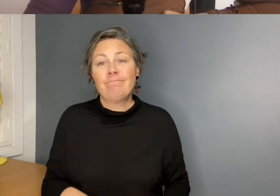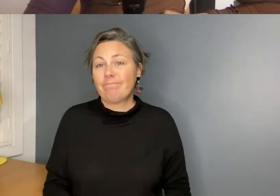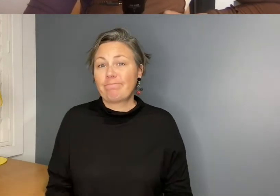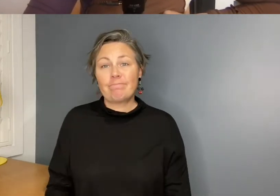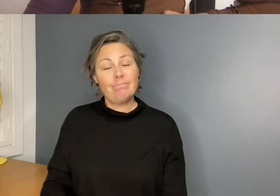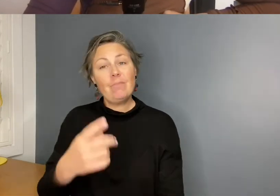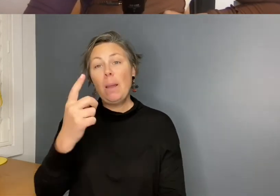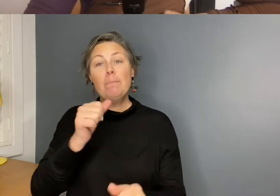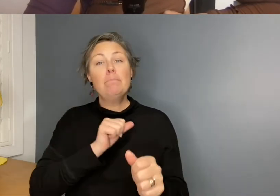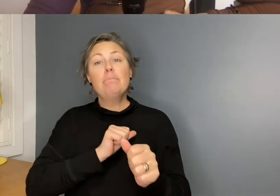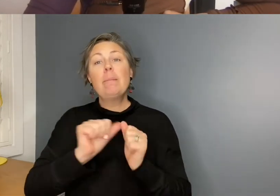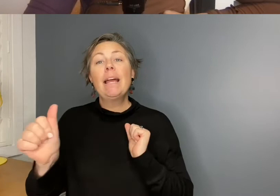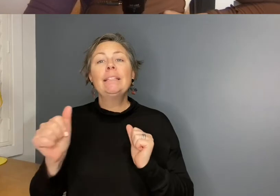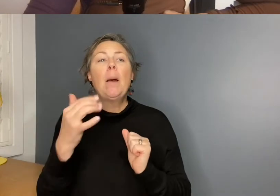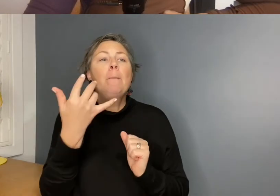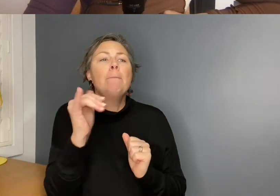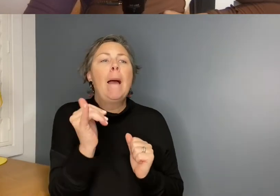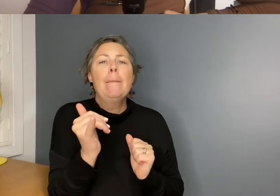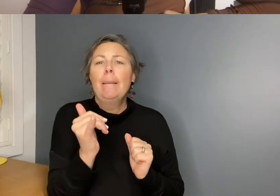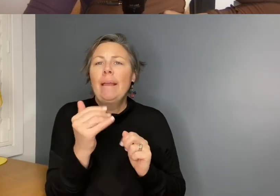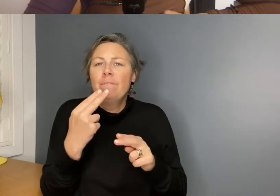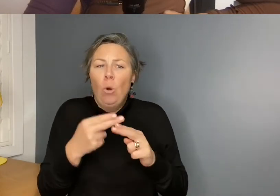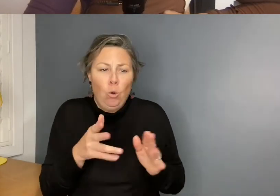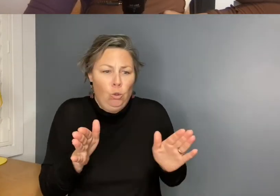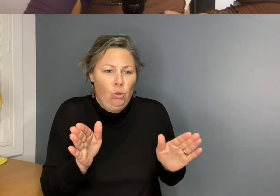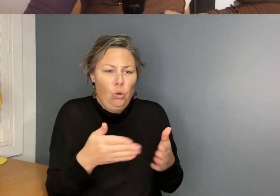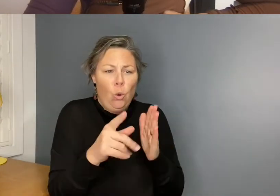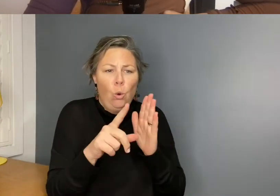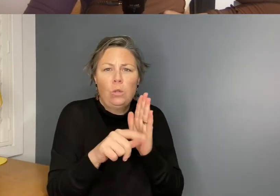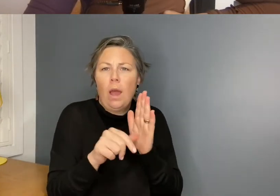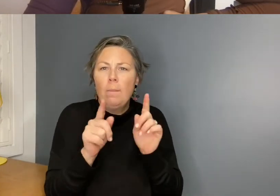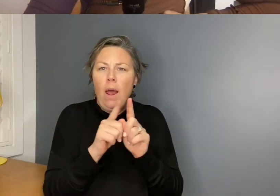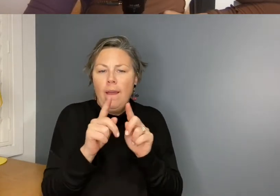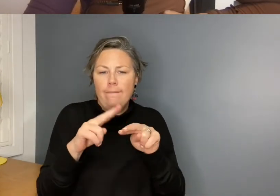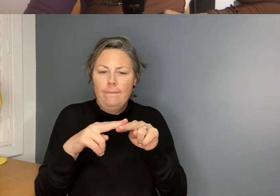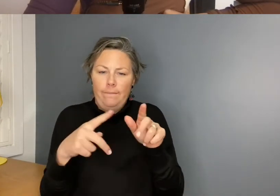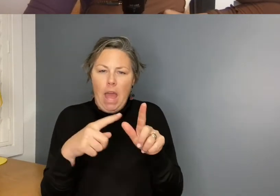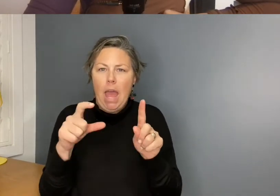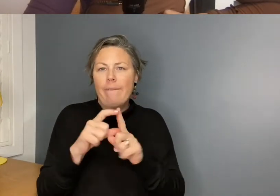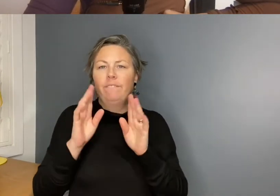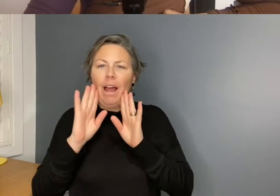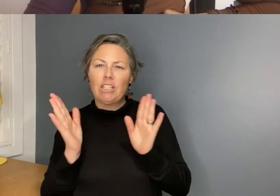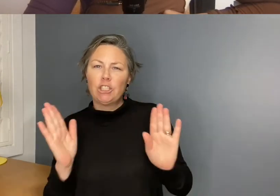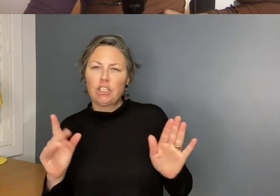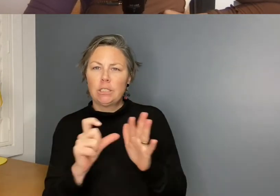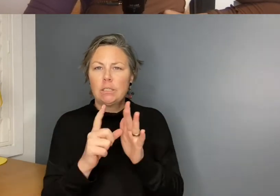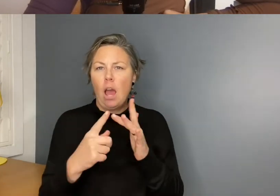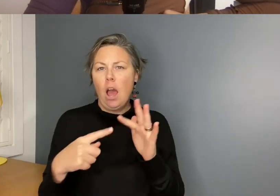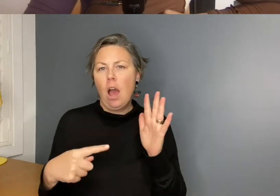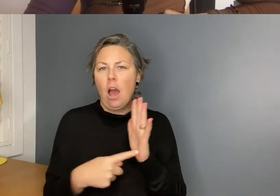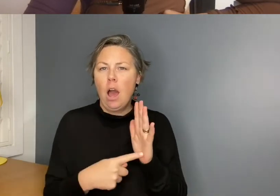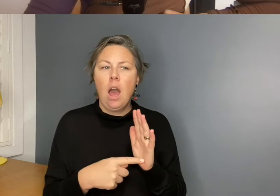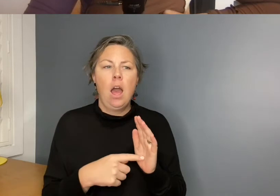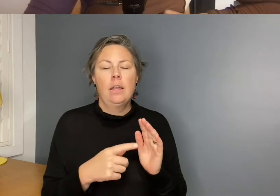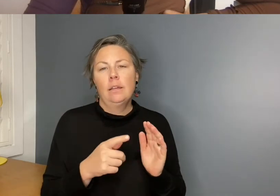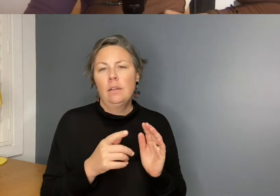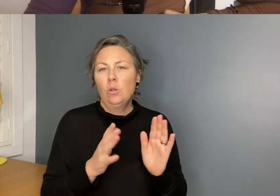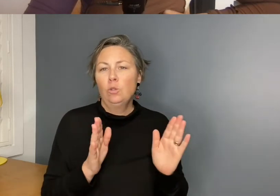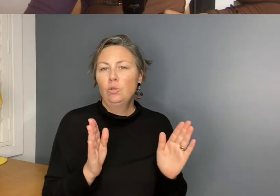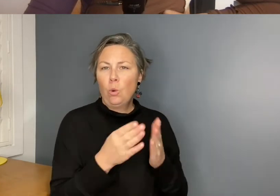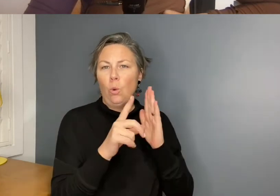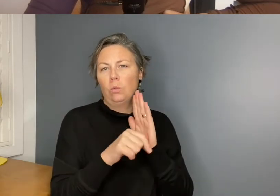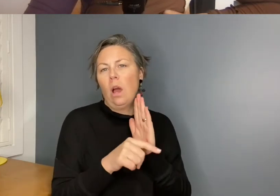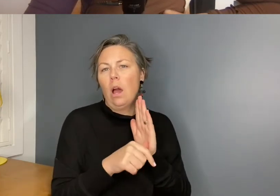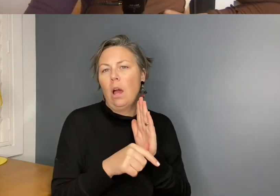long term. I mean, long term, a lot of these kind of more faddish diets, I guess it feels like a little bit of an unfair term to use, but